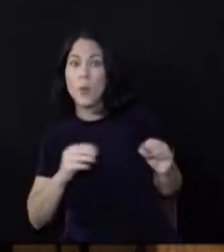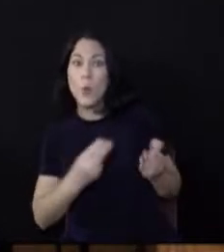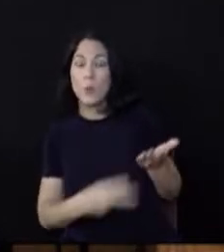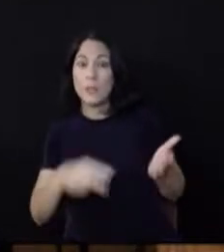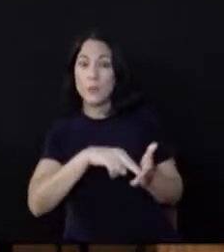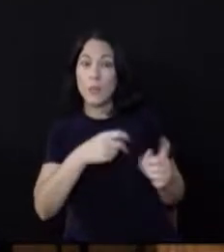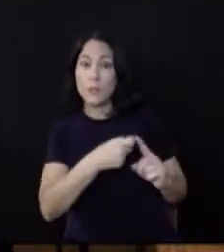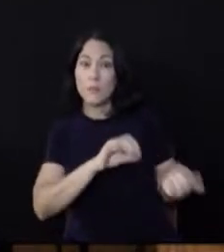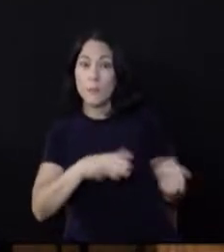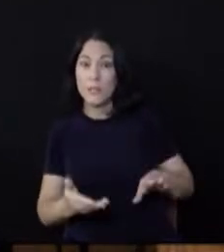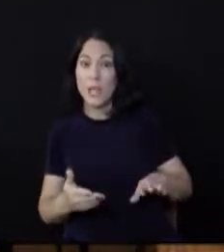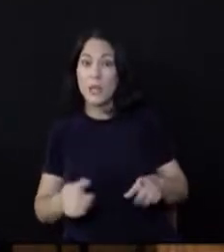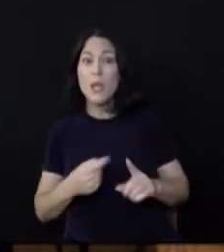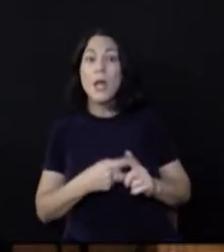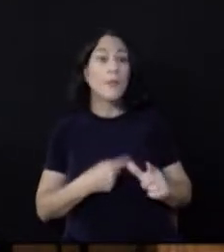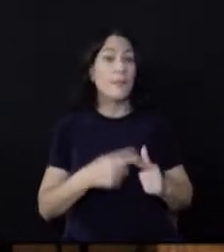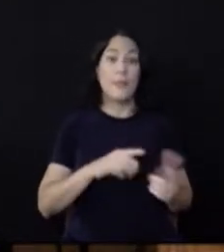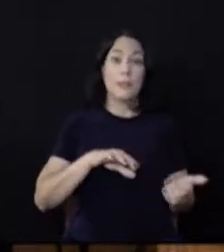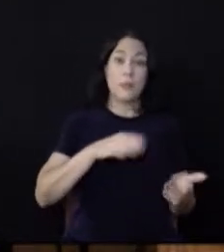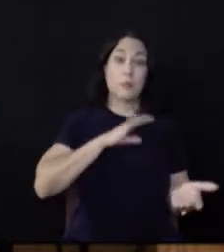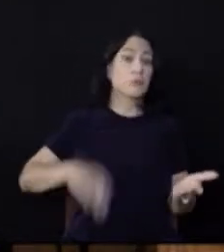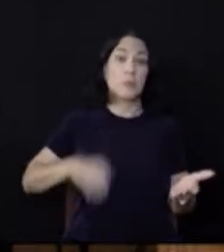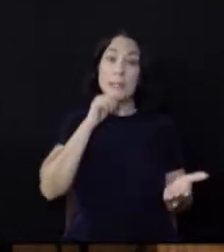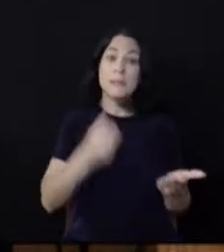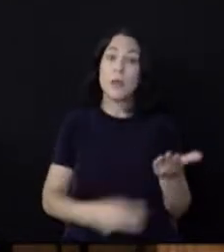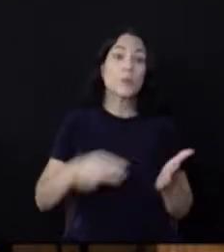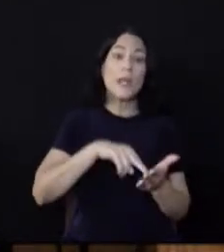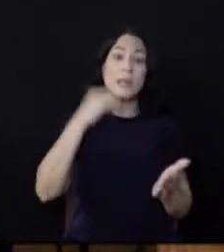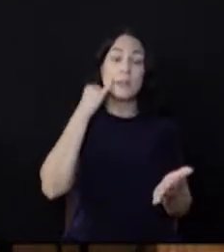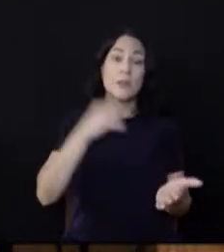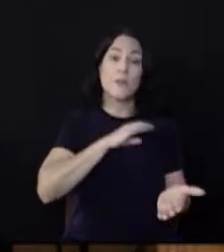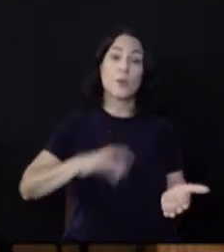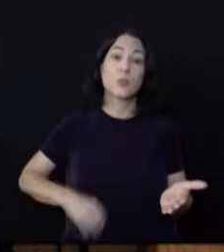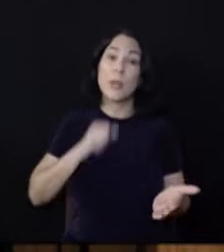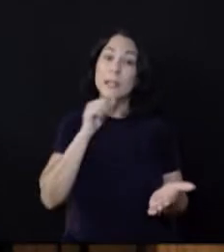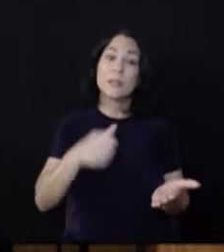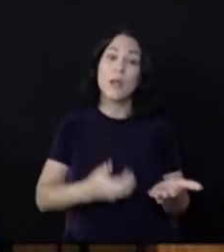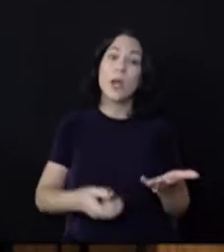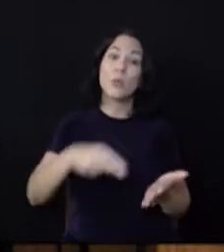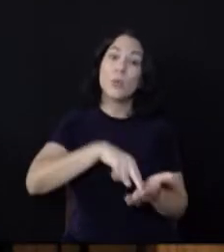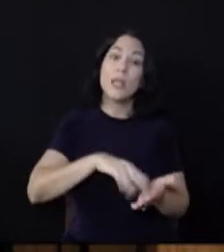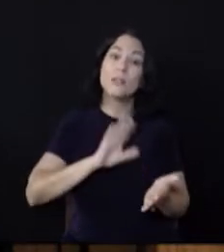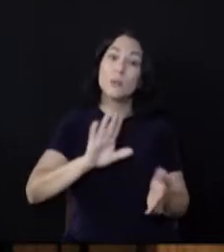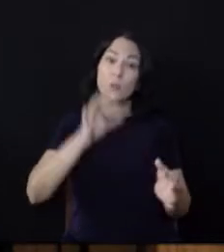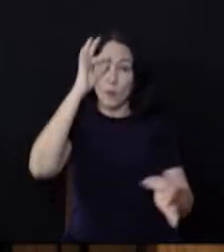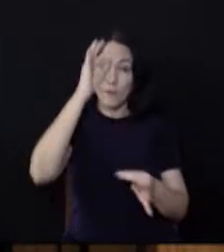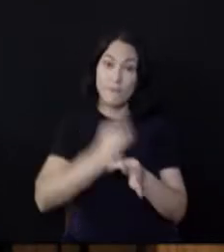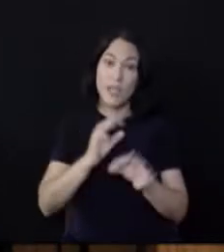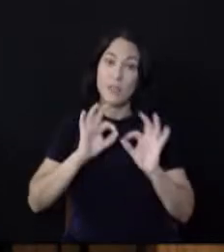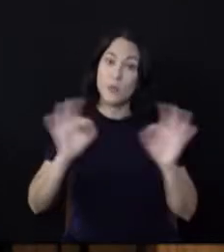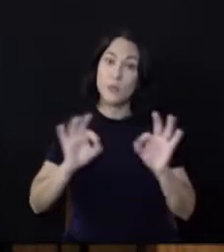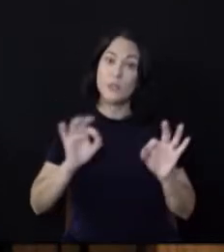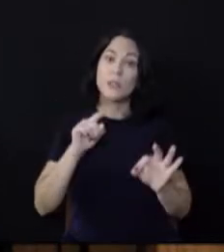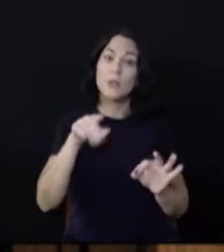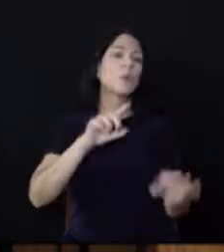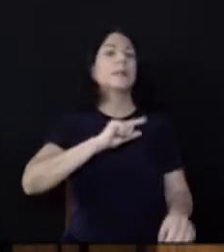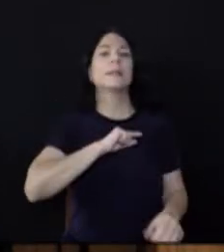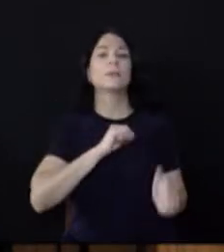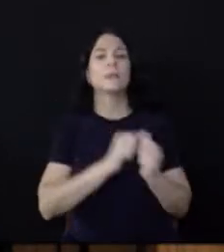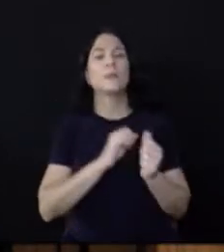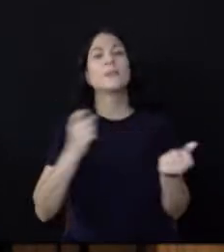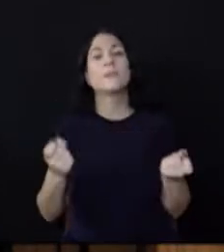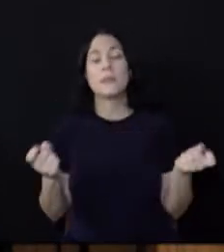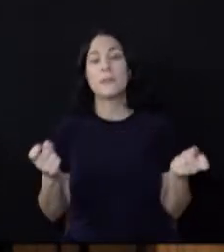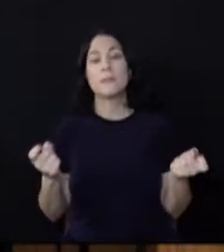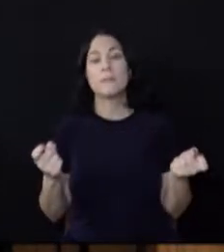then Christ has not been raised. And if Christ has not been raised, then your faith is useless and you are still guilty in your sins. In